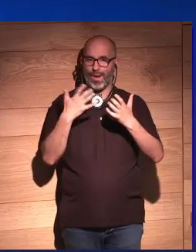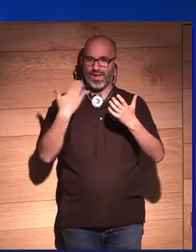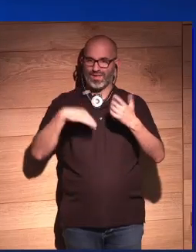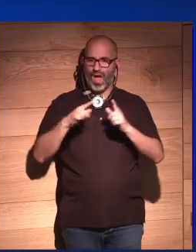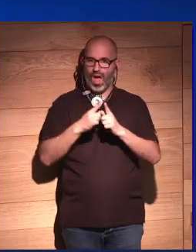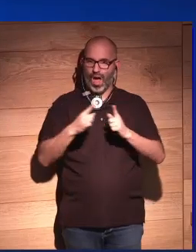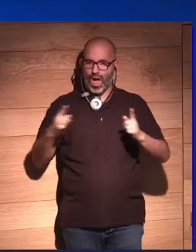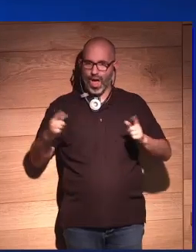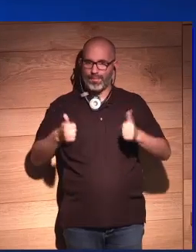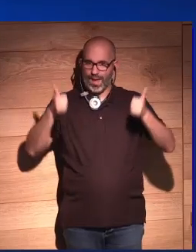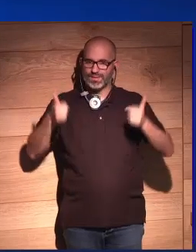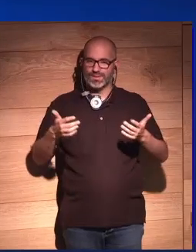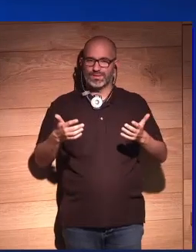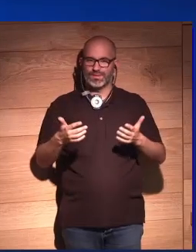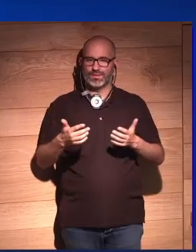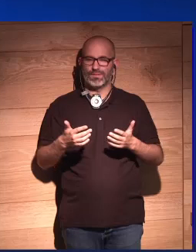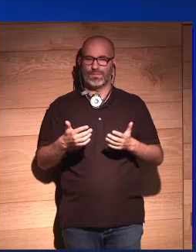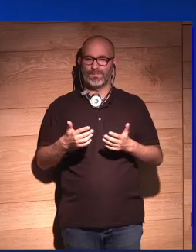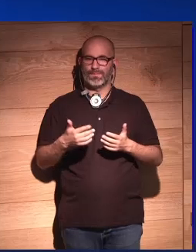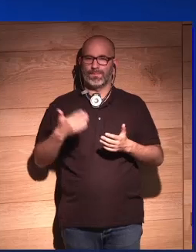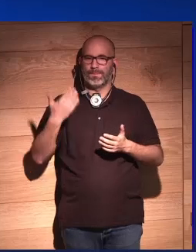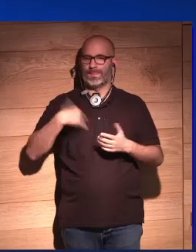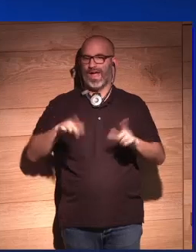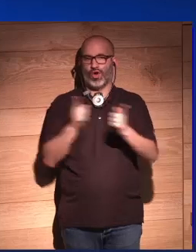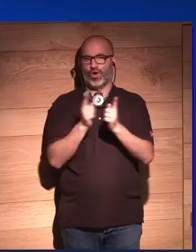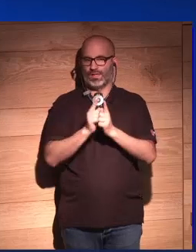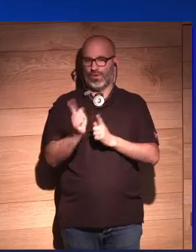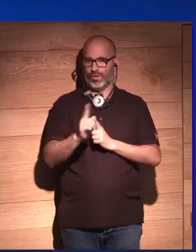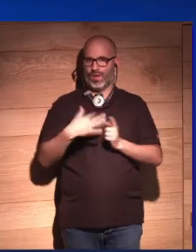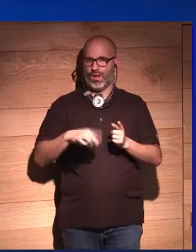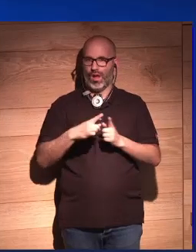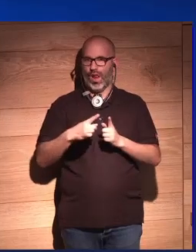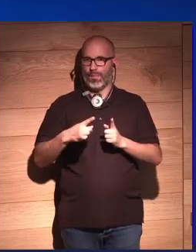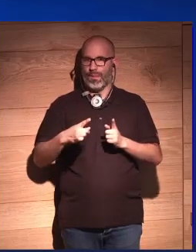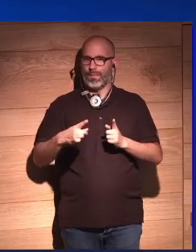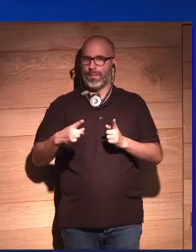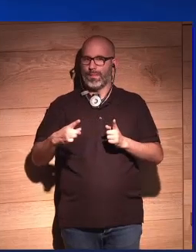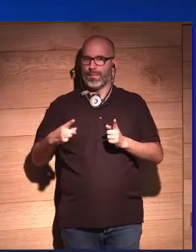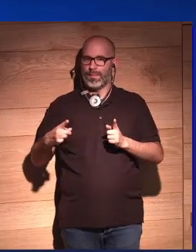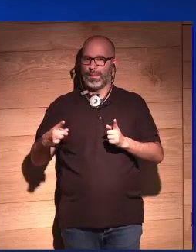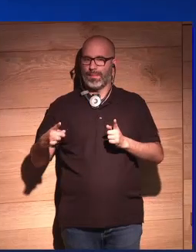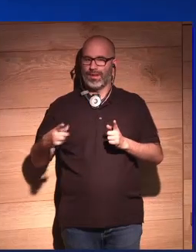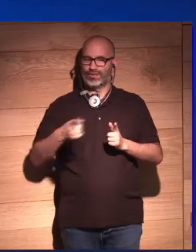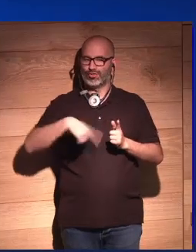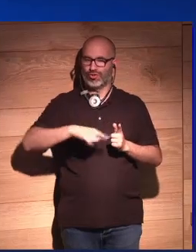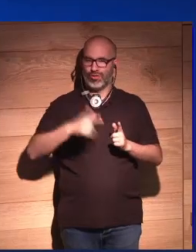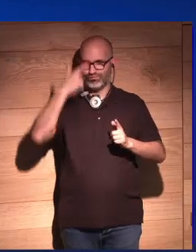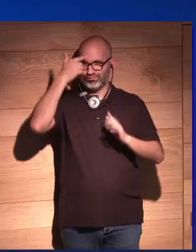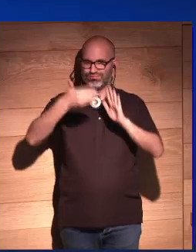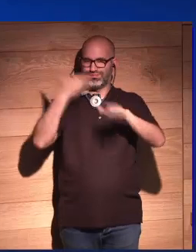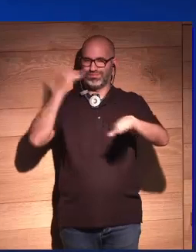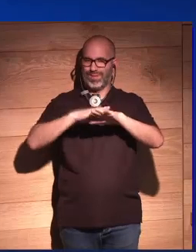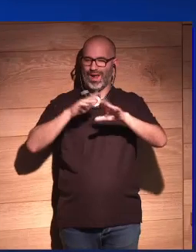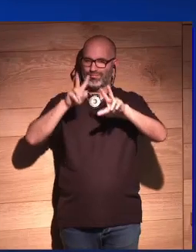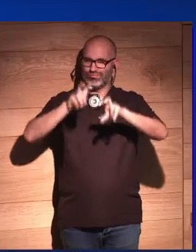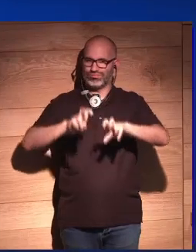more an impulse to explore story worlds and explore the technology more